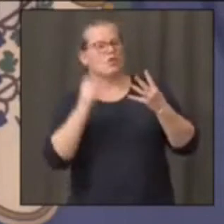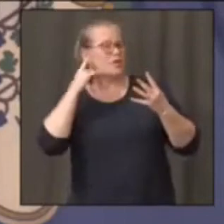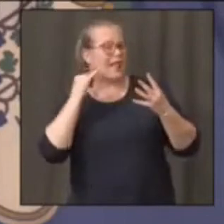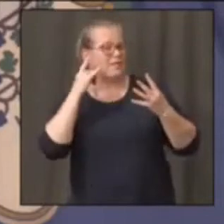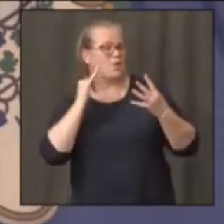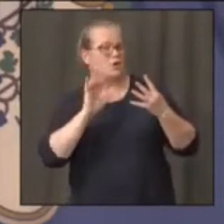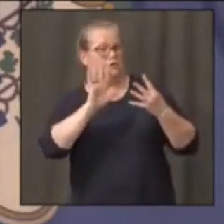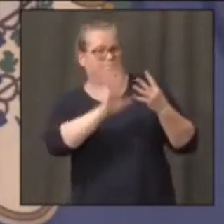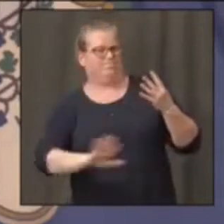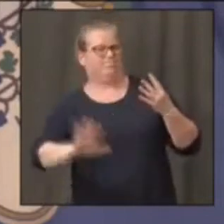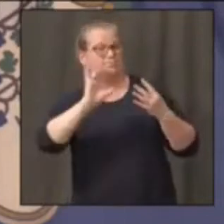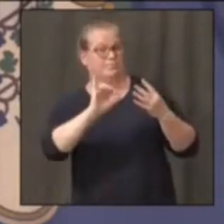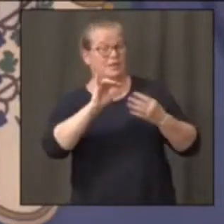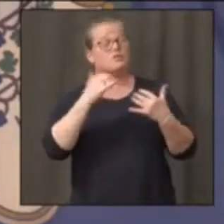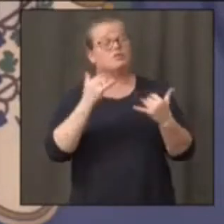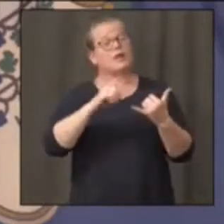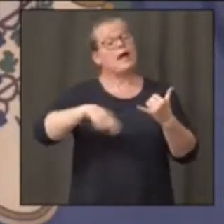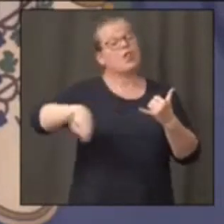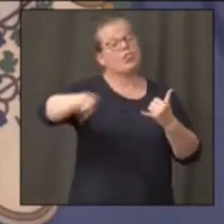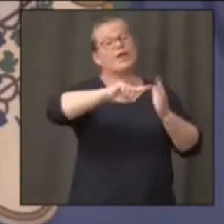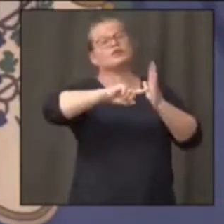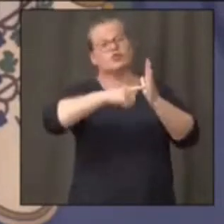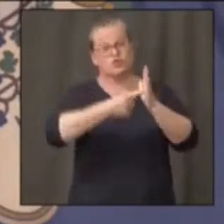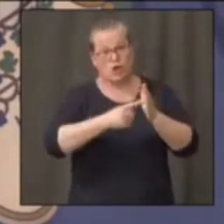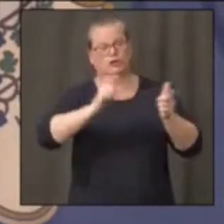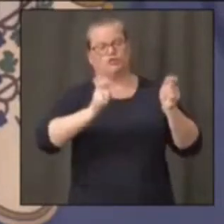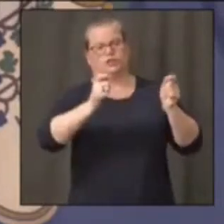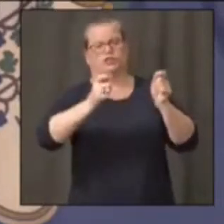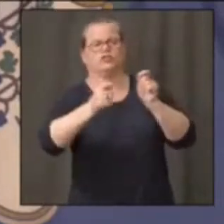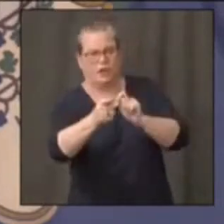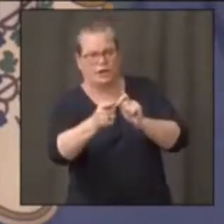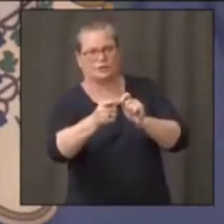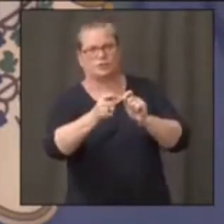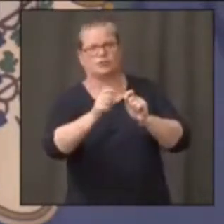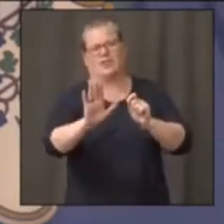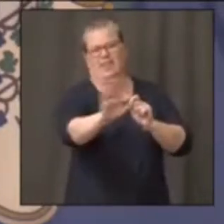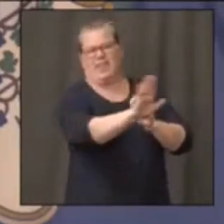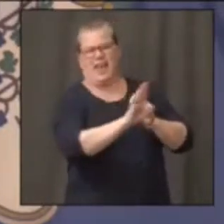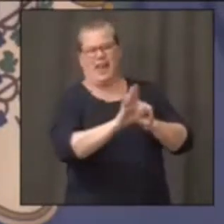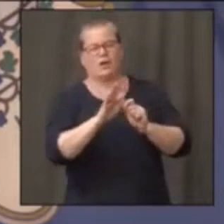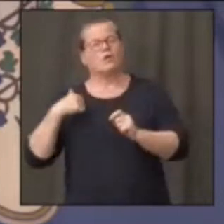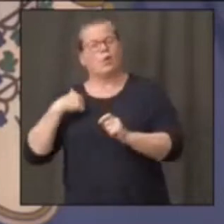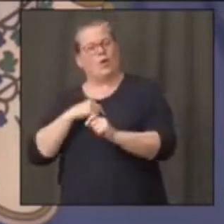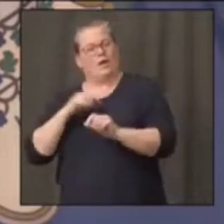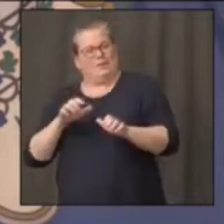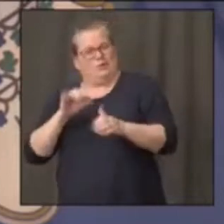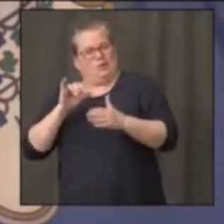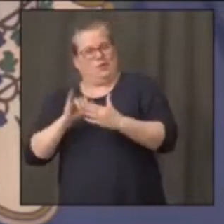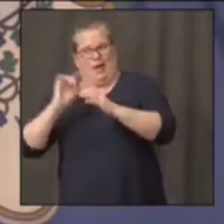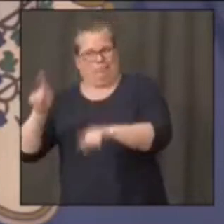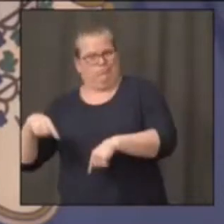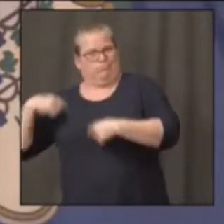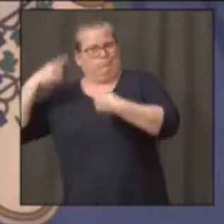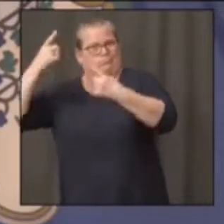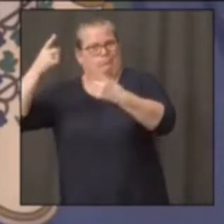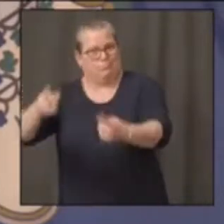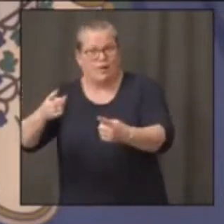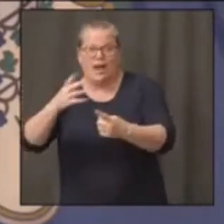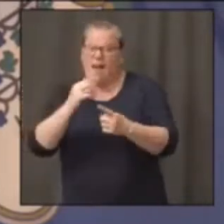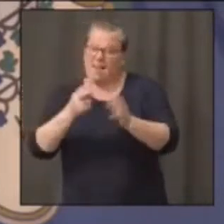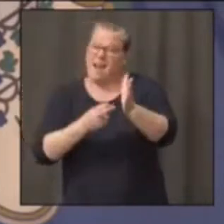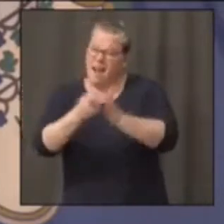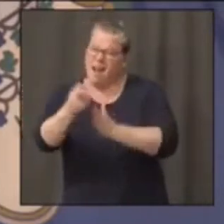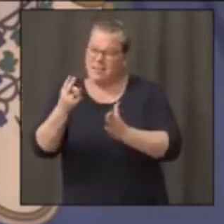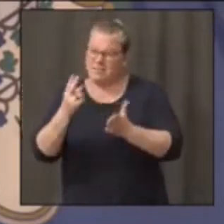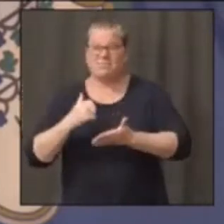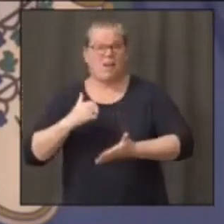what Connecticut has been doing. And it does make a difference. I mean, I was interested in the COVID task force from the